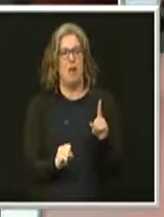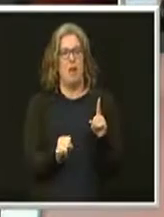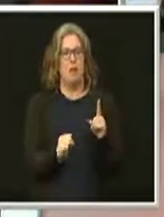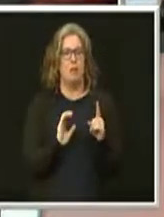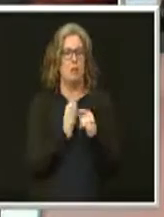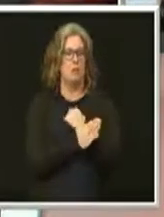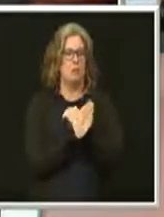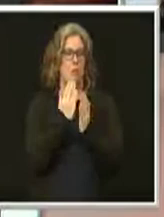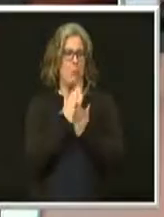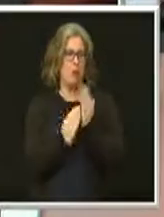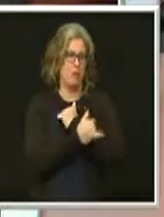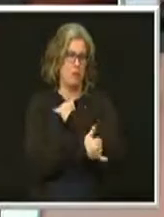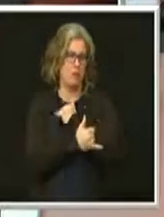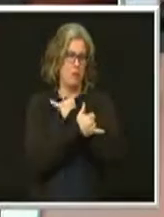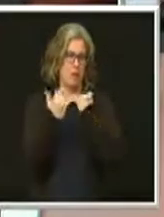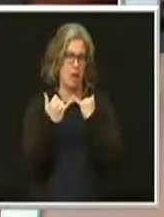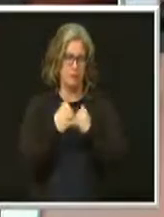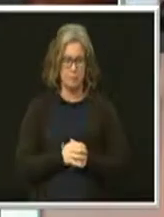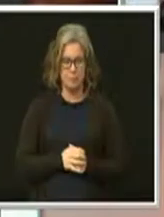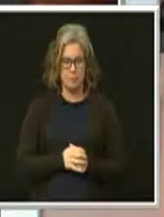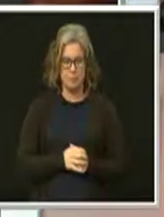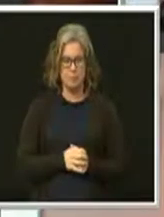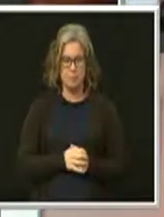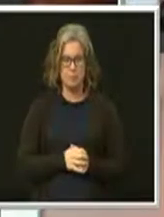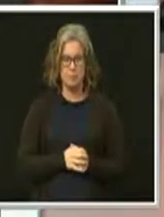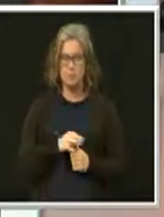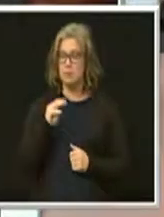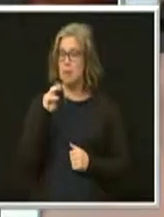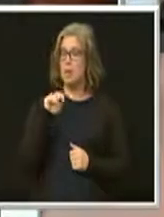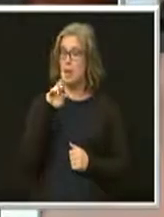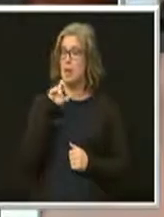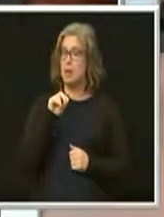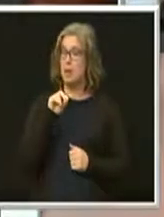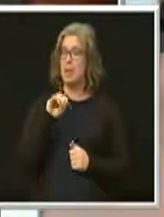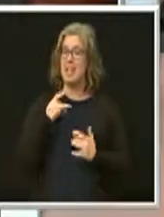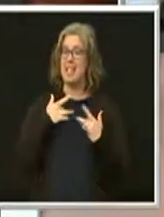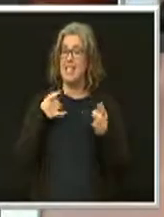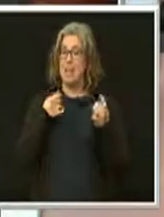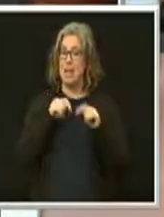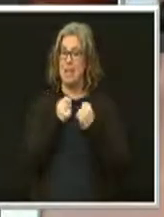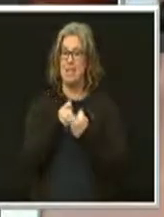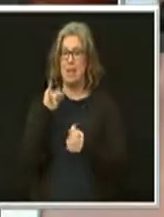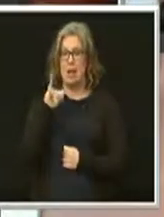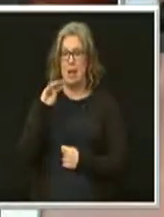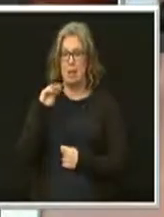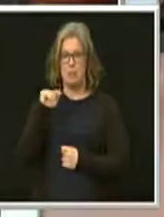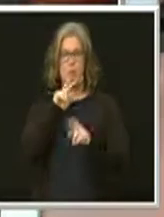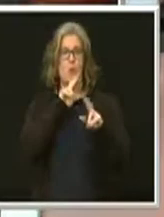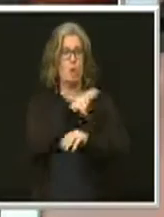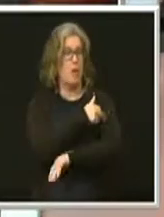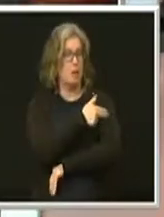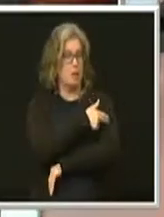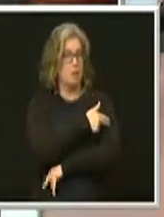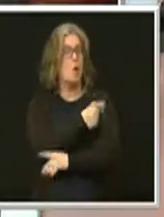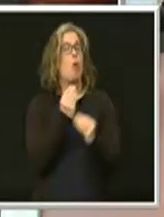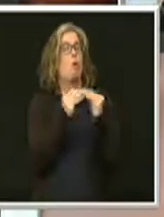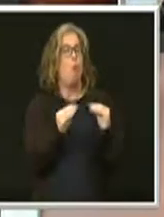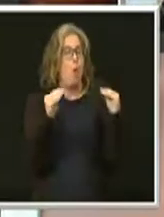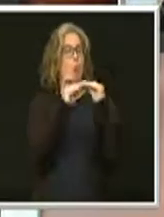our country right now. Our Metro Incident Management Team reports that our hospitals are treating more and